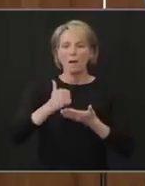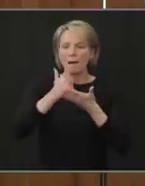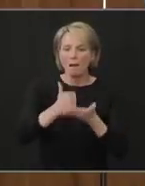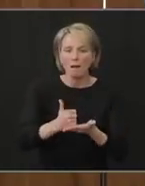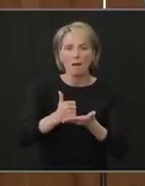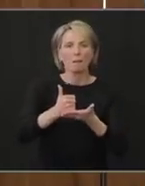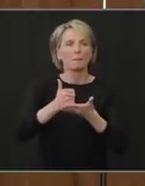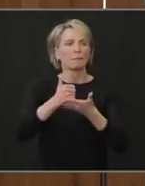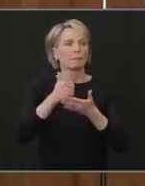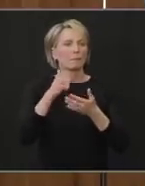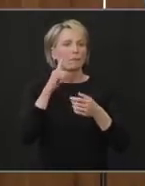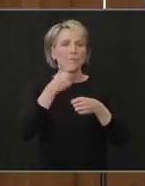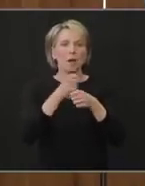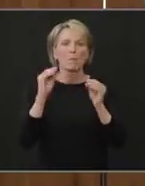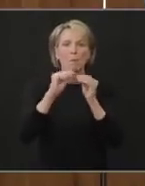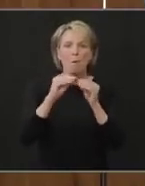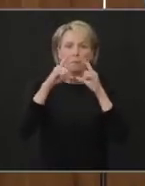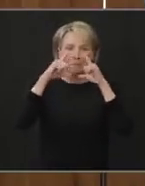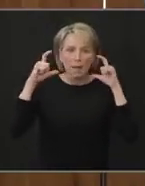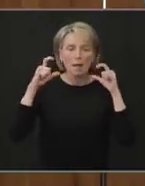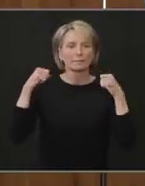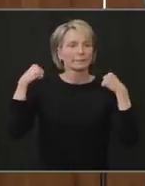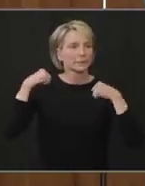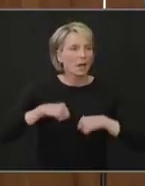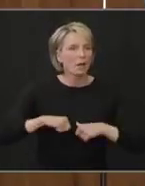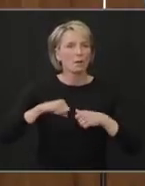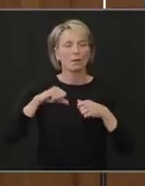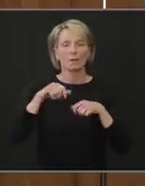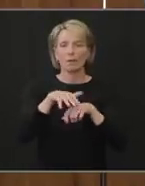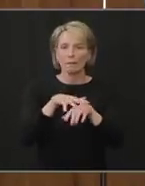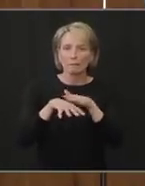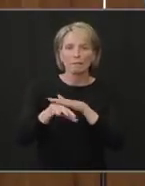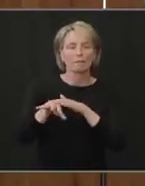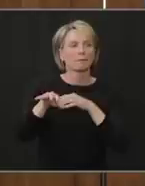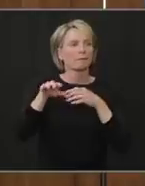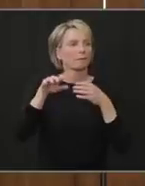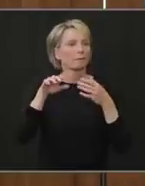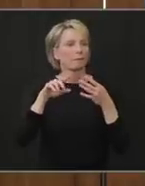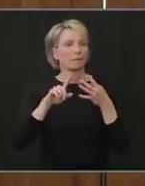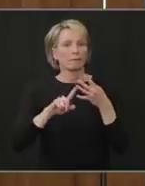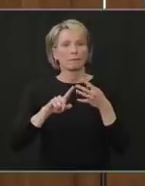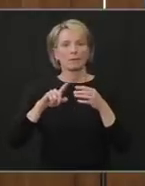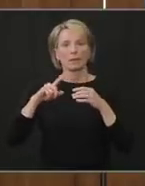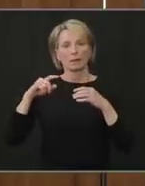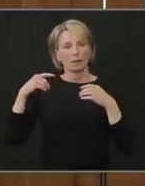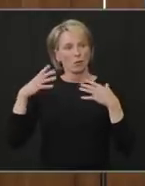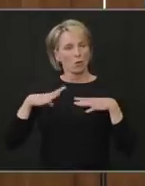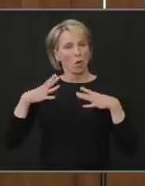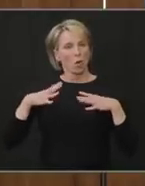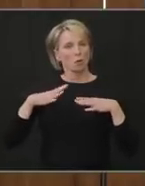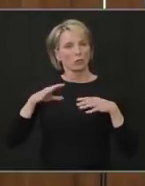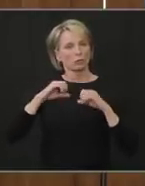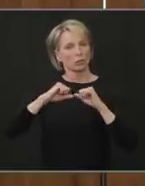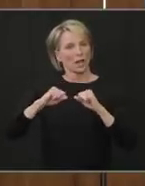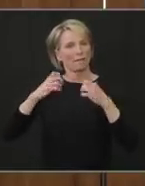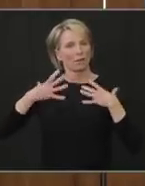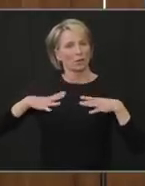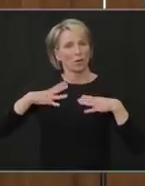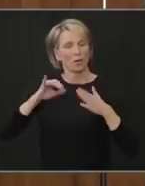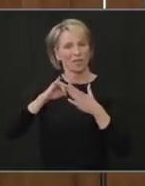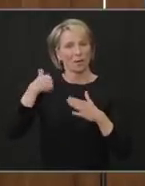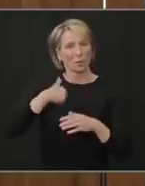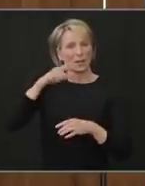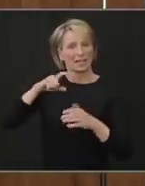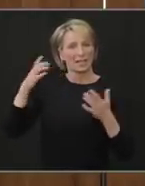the masks, gowns, tests, the personal protective equipment that is needed in